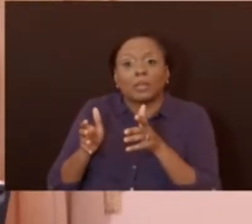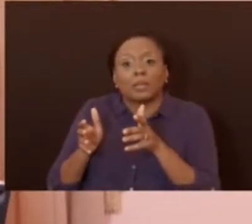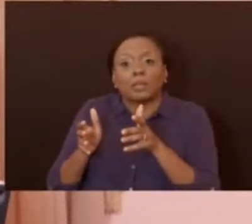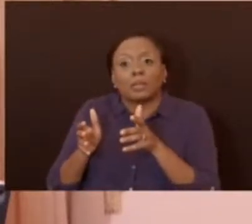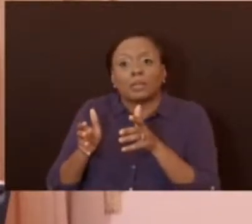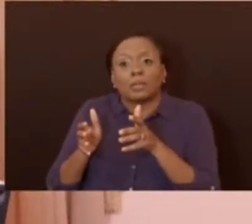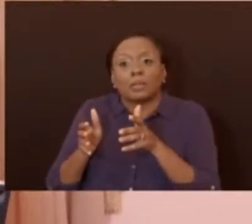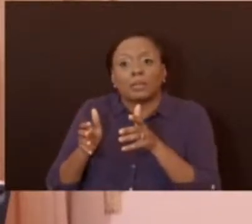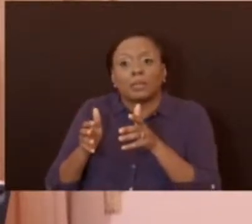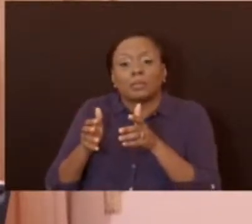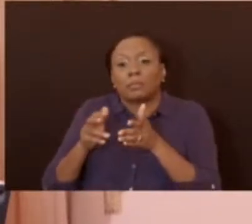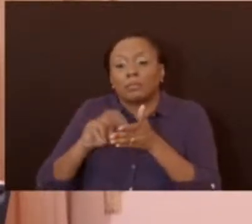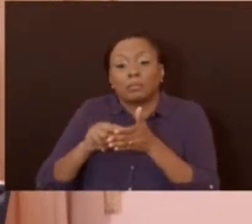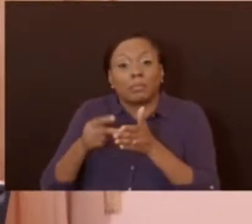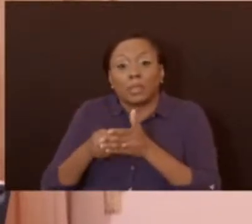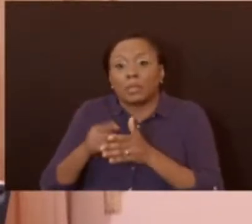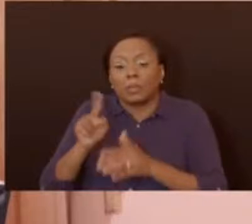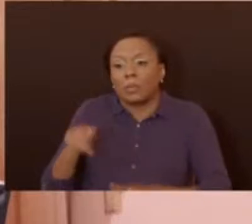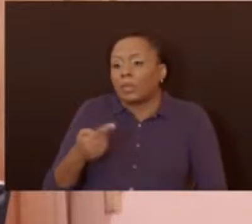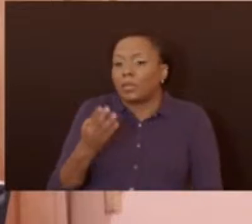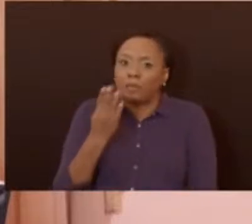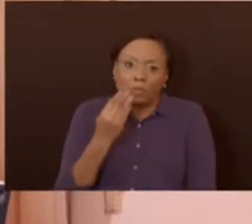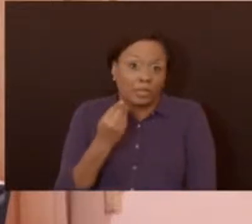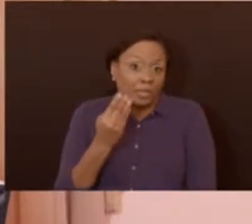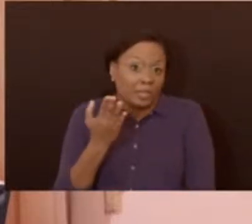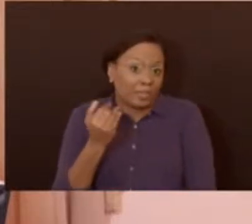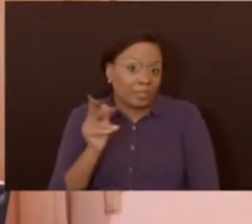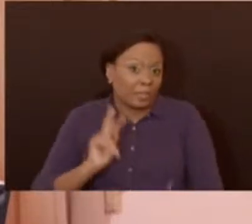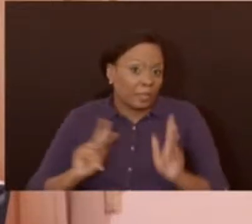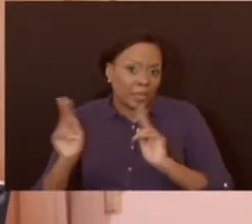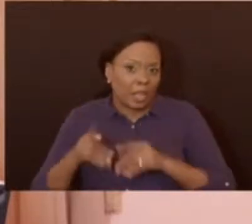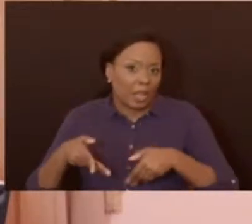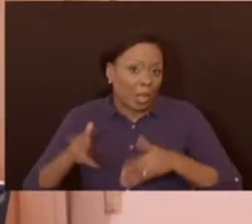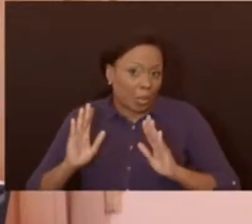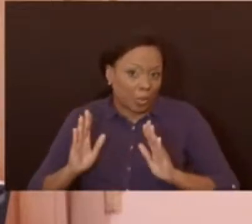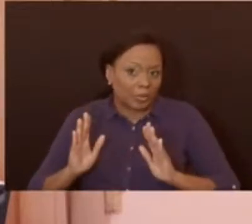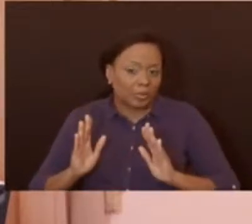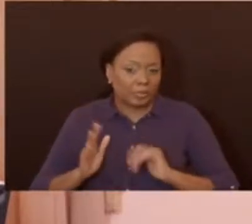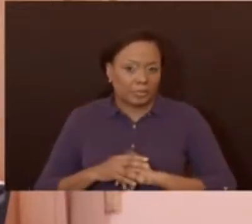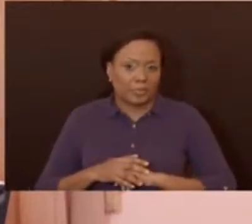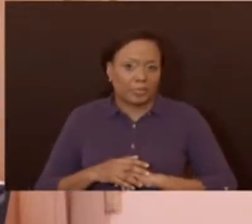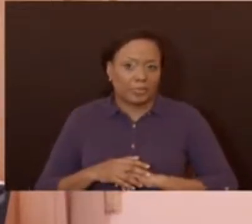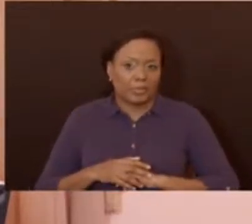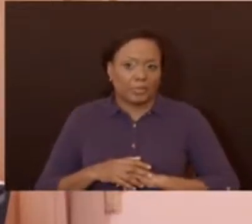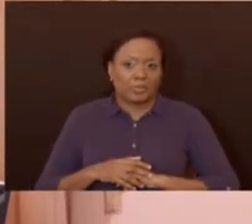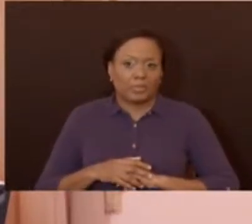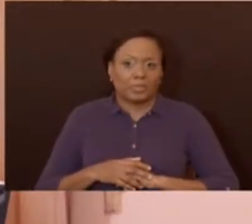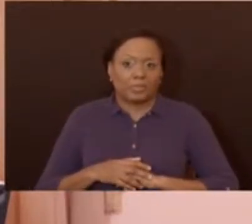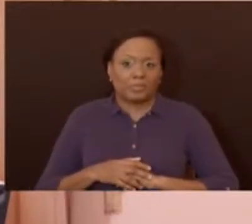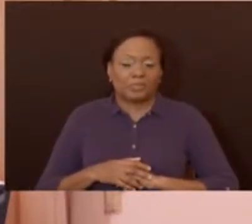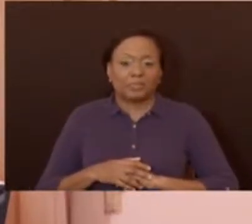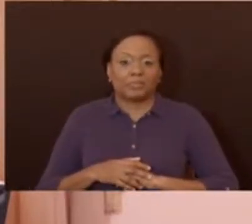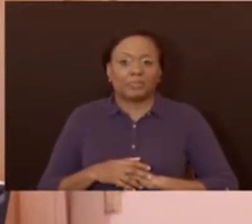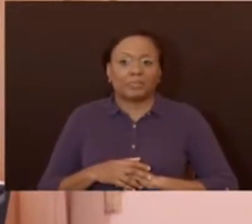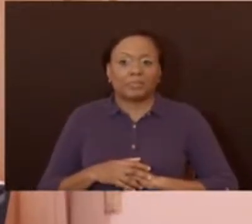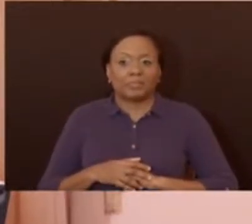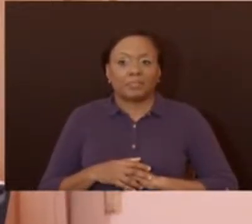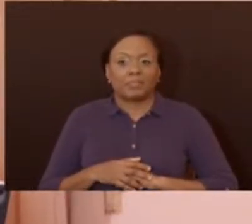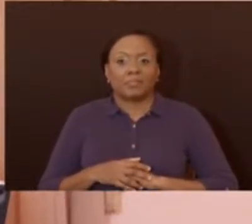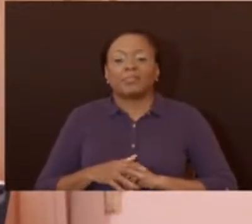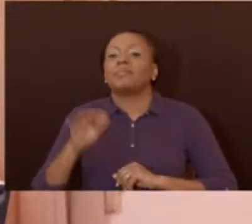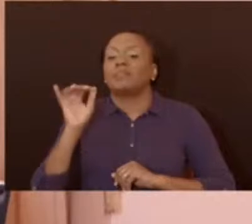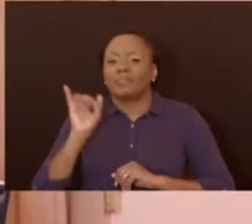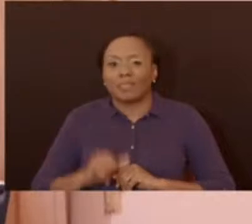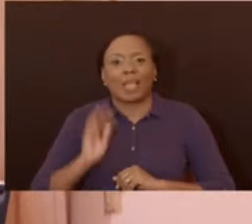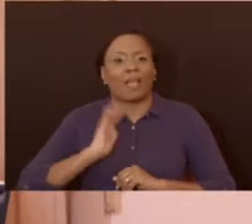than 14 or 15 people being permitted to attend service. And I want to make it clear that is exactly what we're trying to